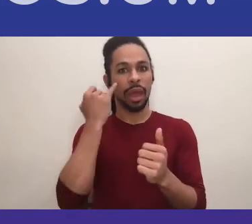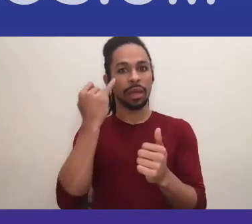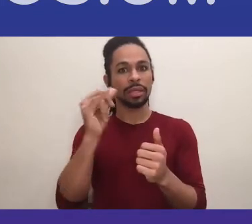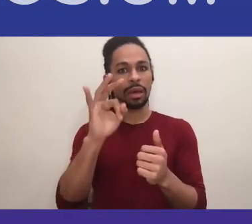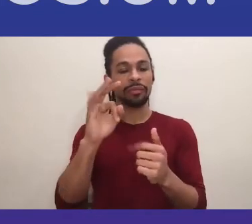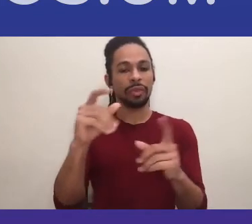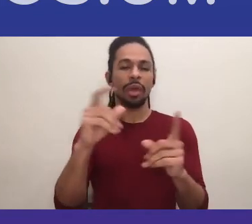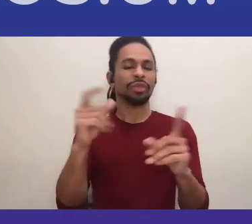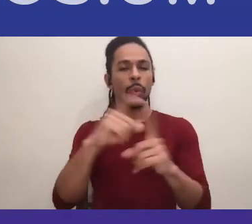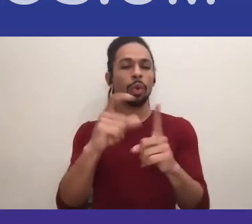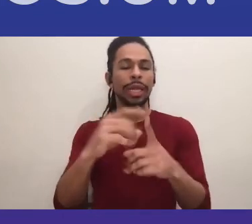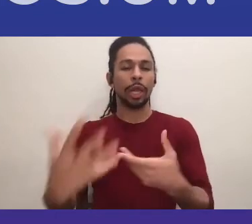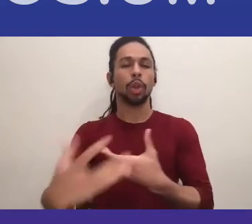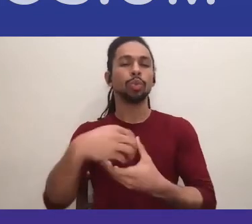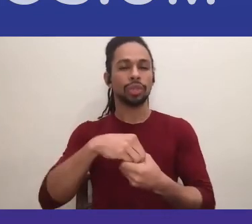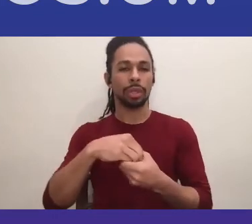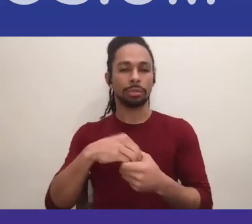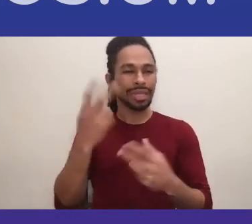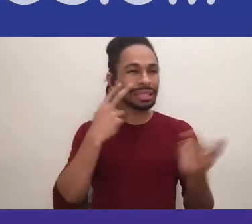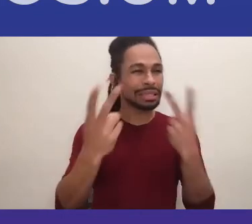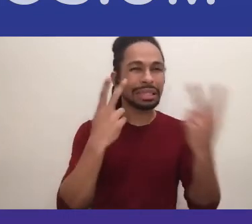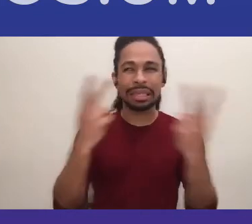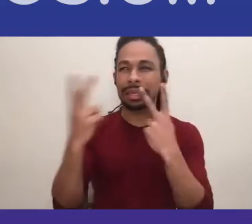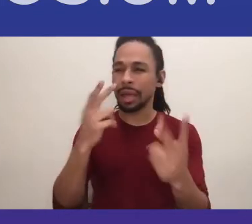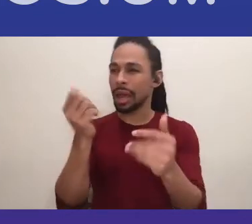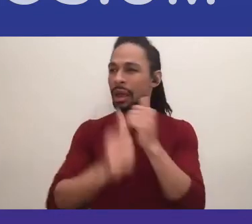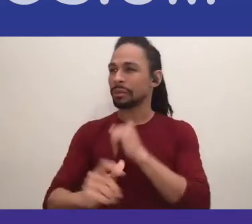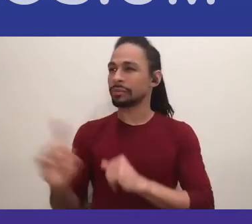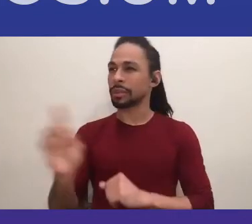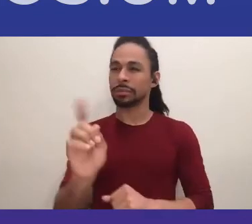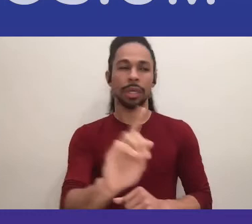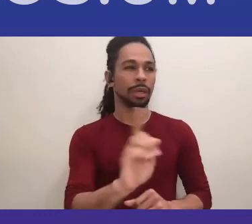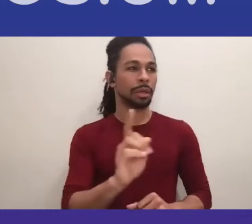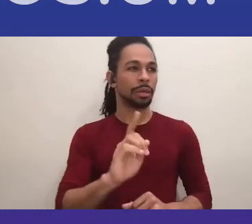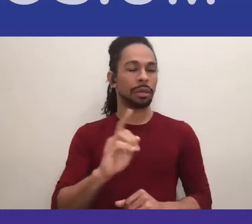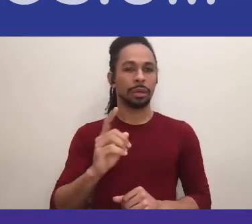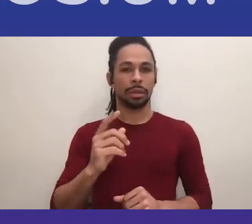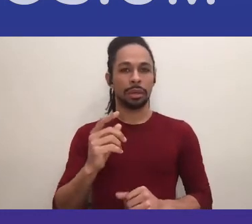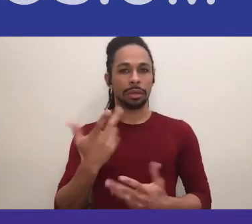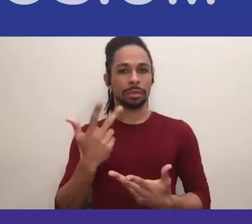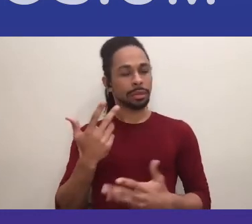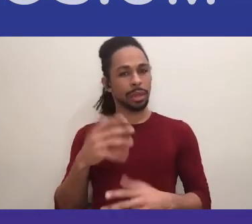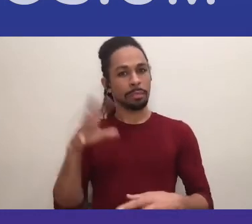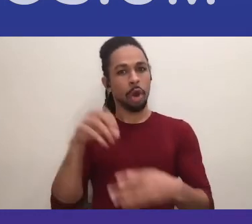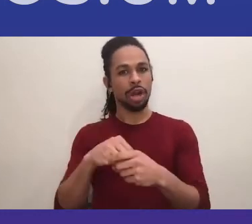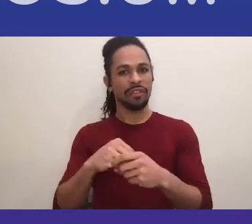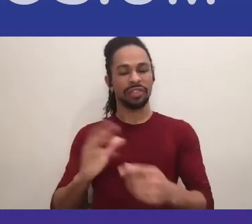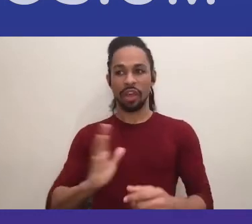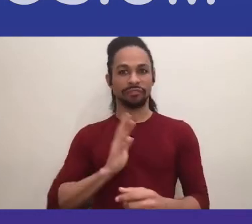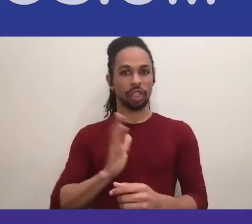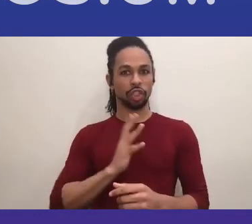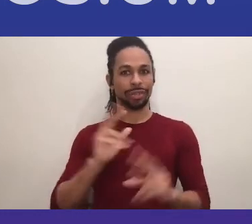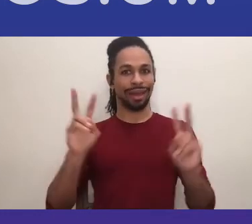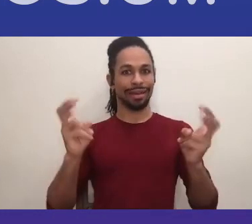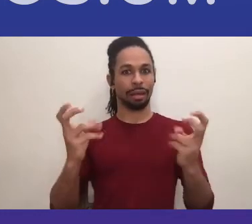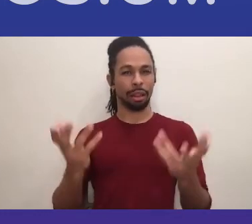it everywhere, with seeing it as part of official titles. Because what